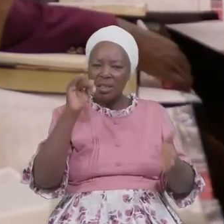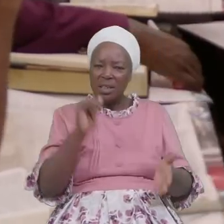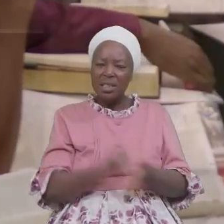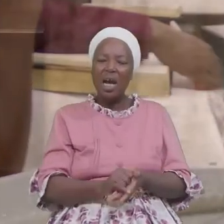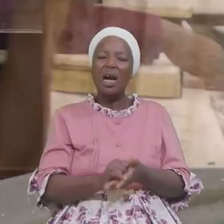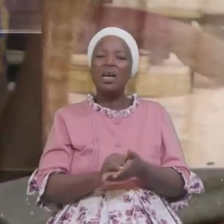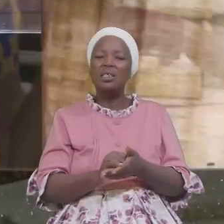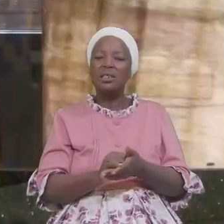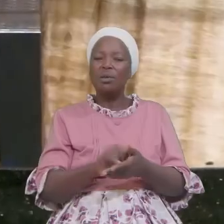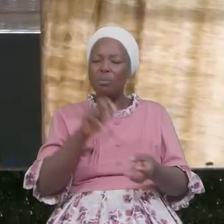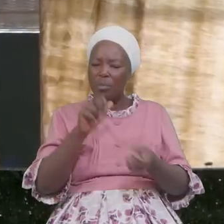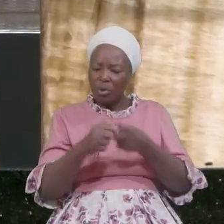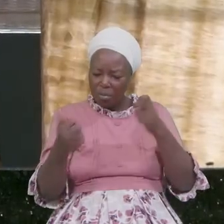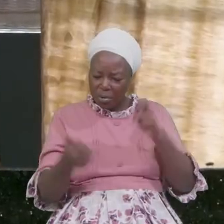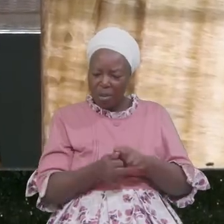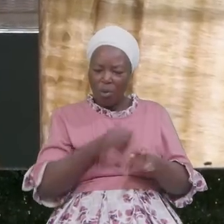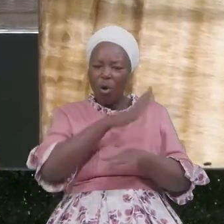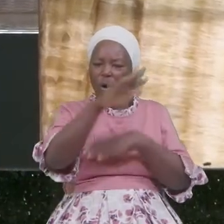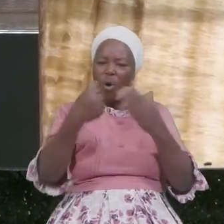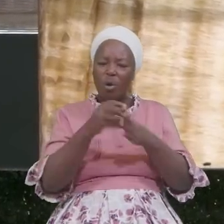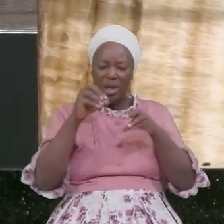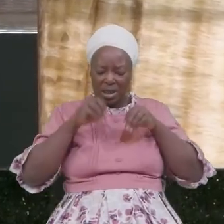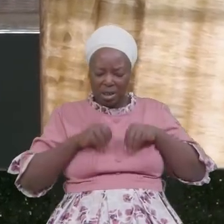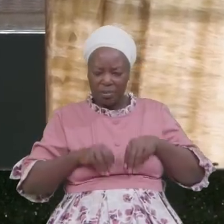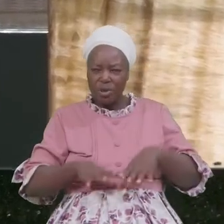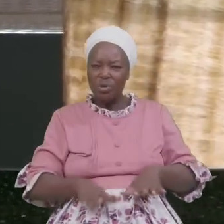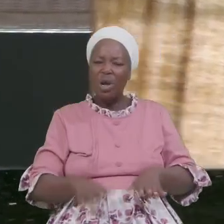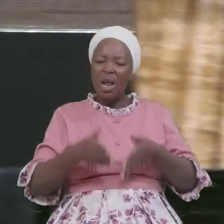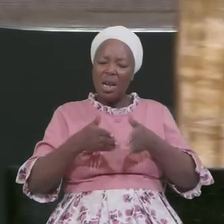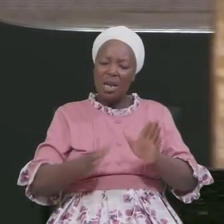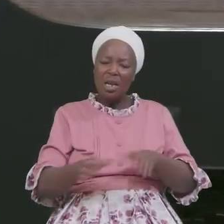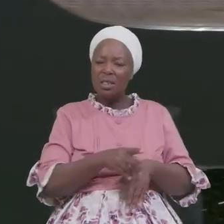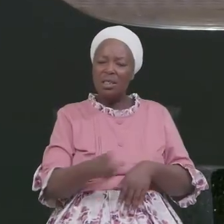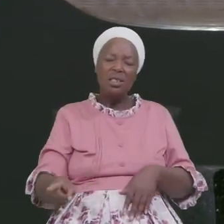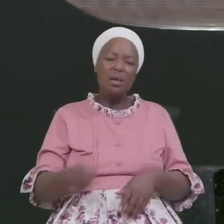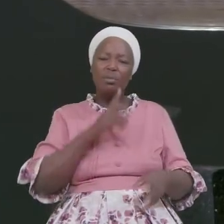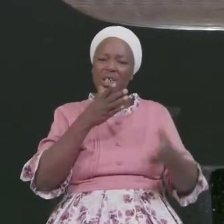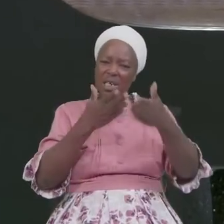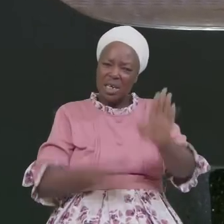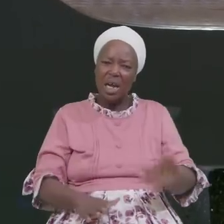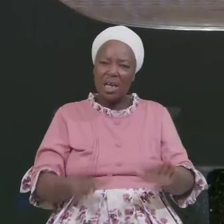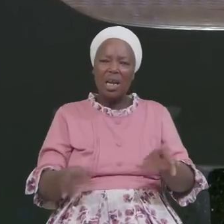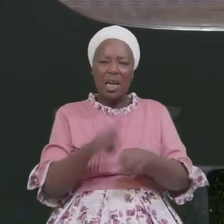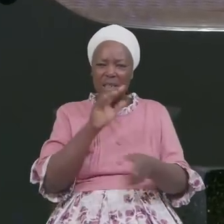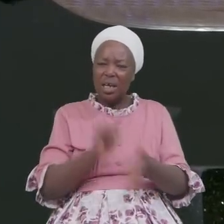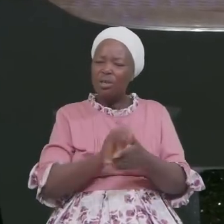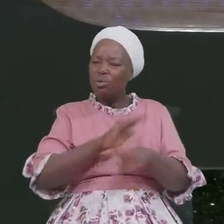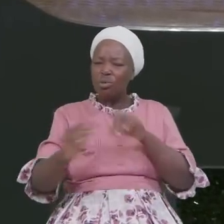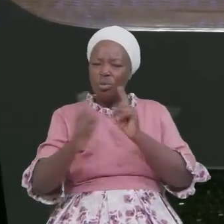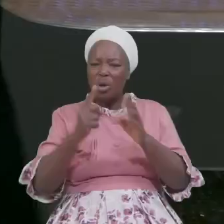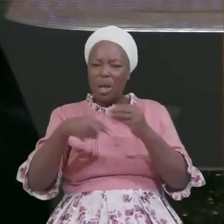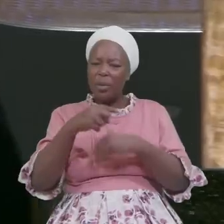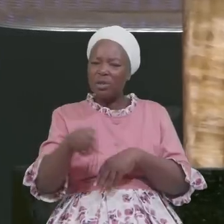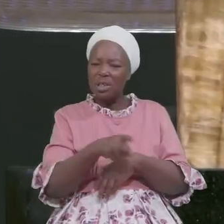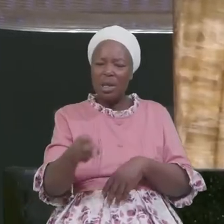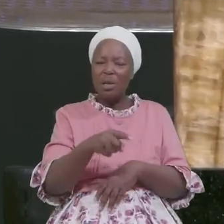all the despair, all the depression, let it, don't talk about them. Silence, it is